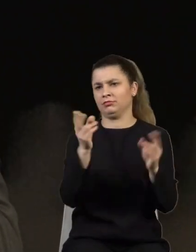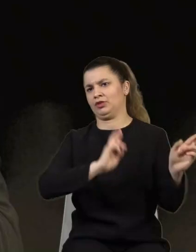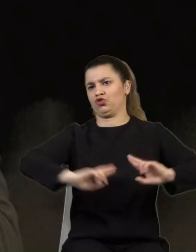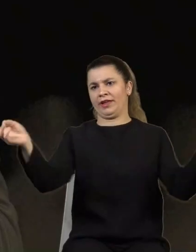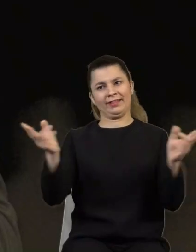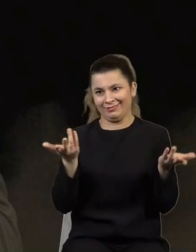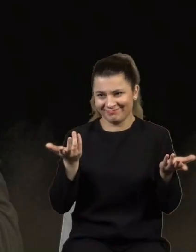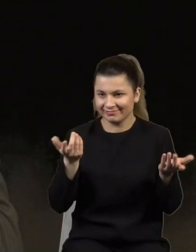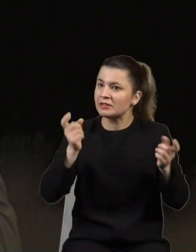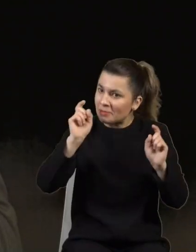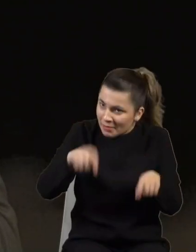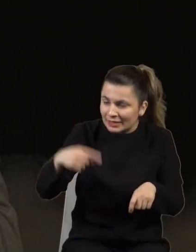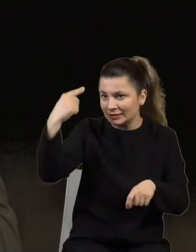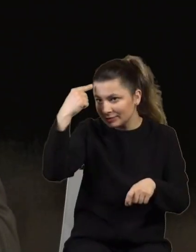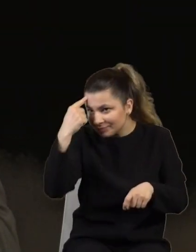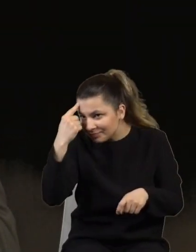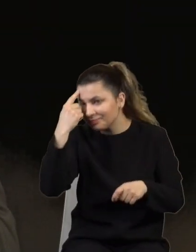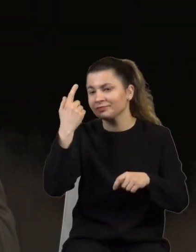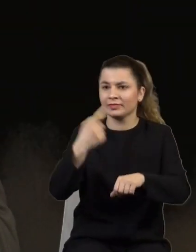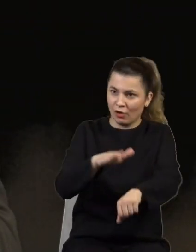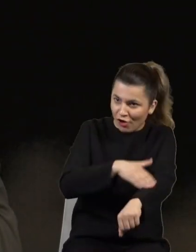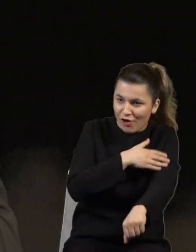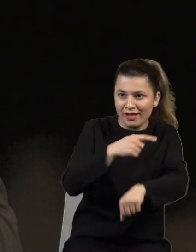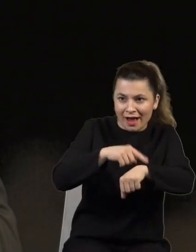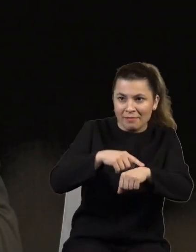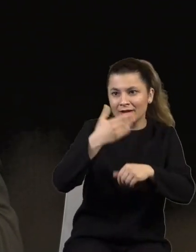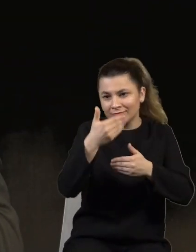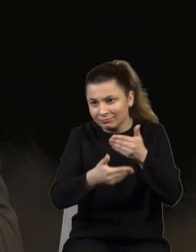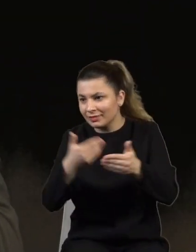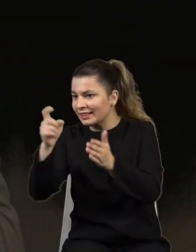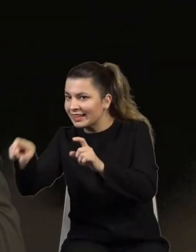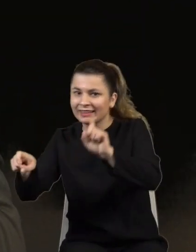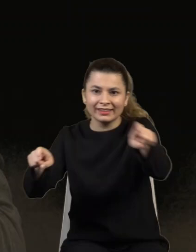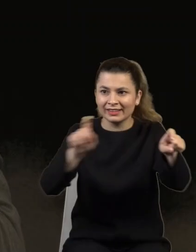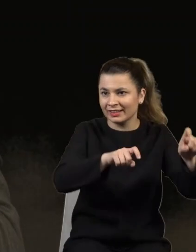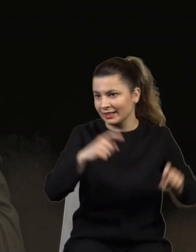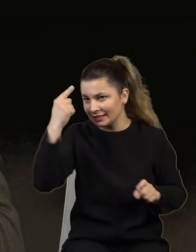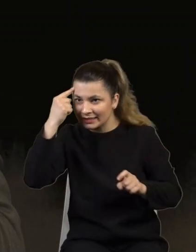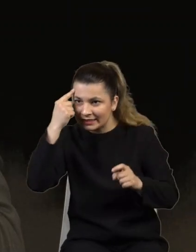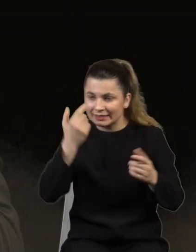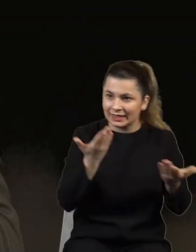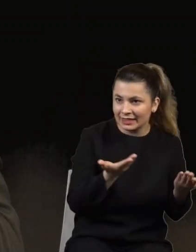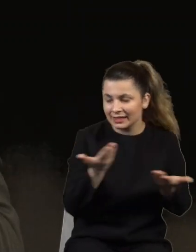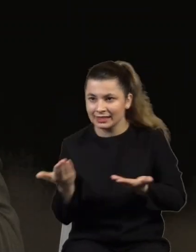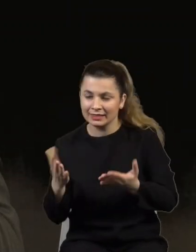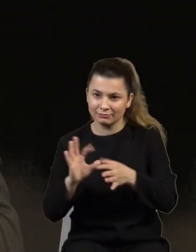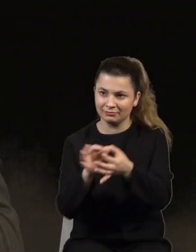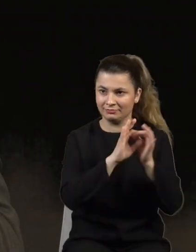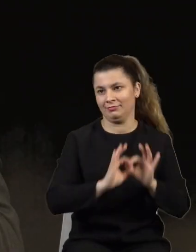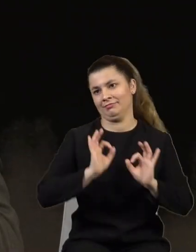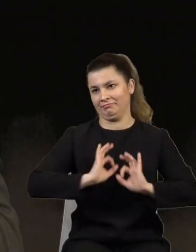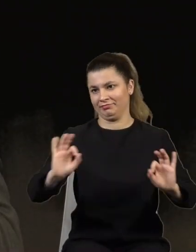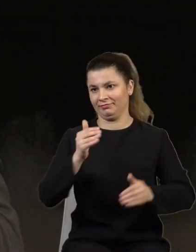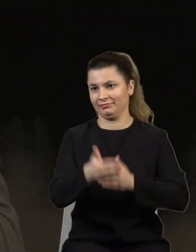is something as well that we need to bring all the stakeholders to the table. Here, it's a wide, if we're looking at it